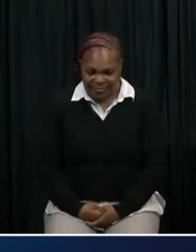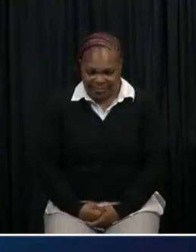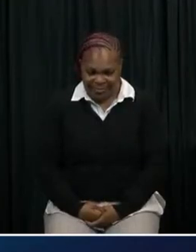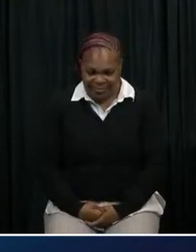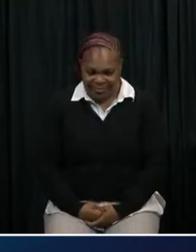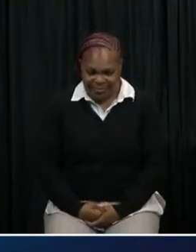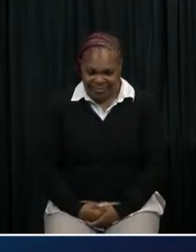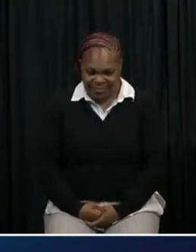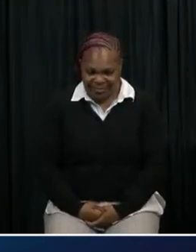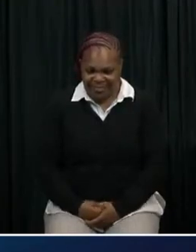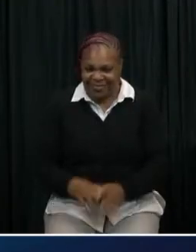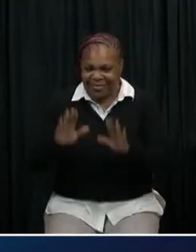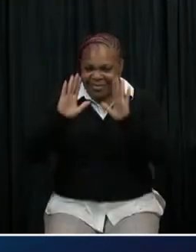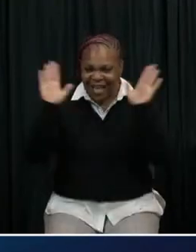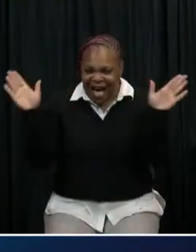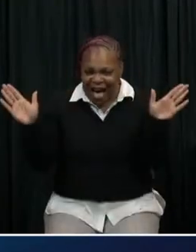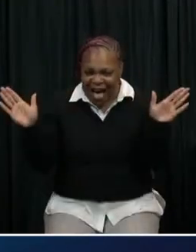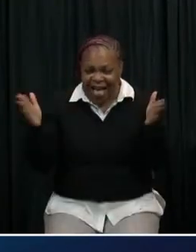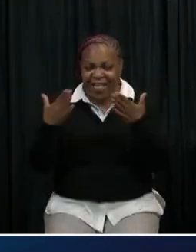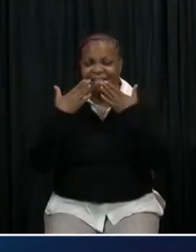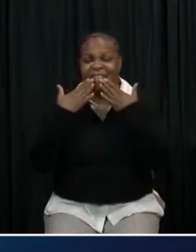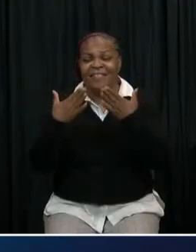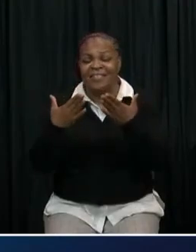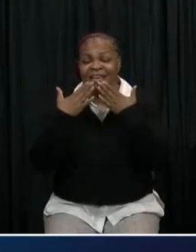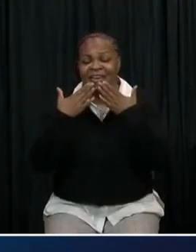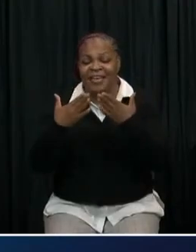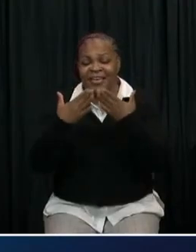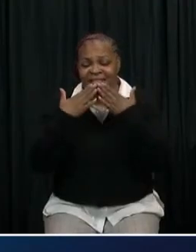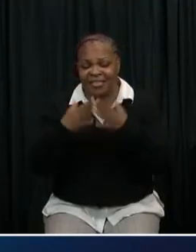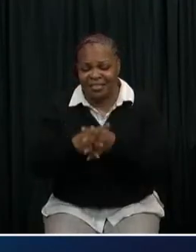Mr. Chairman, I'd like to thank you